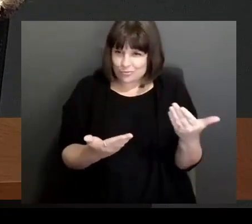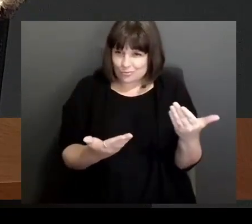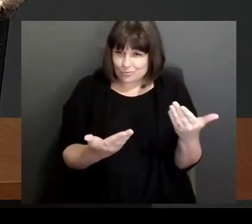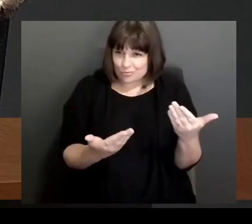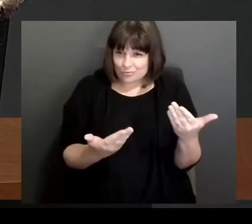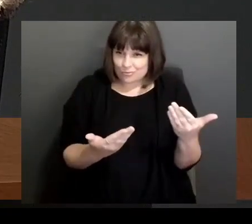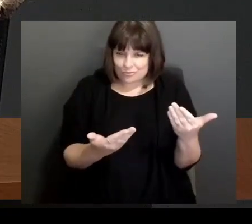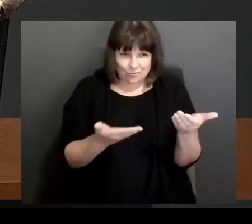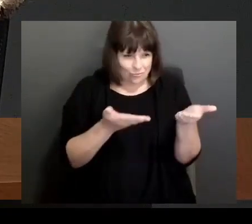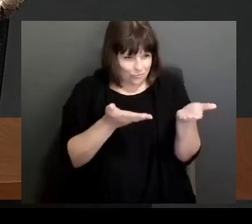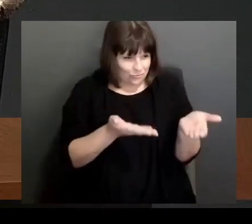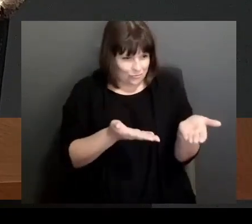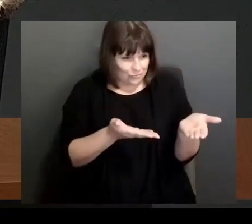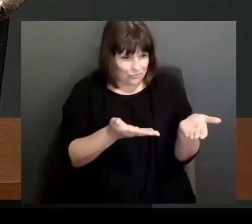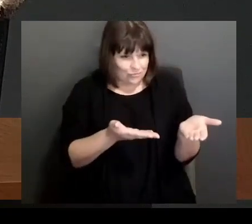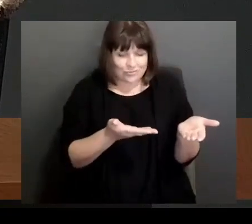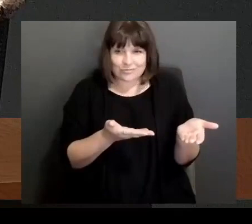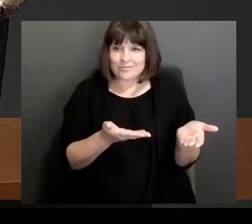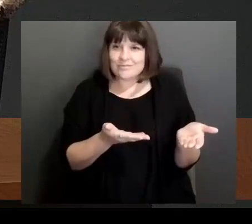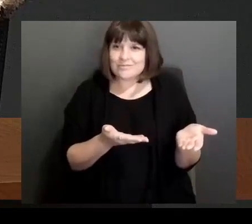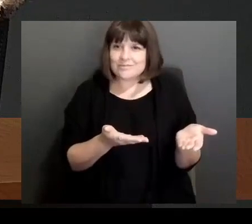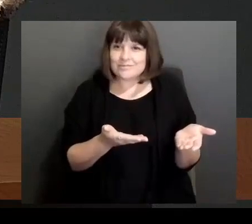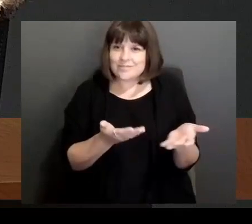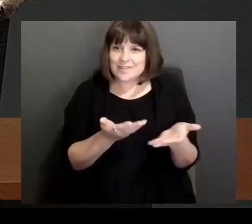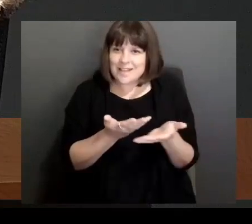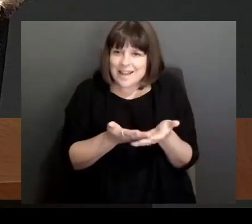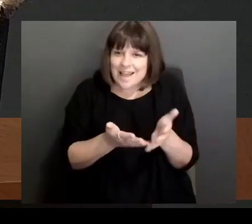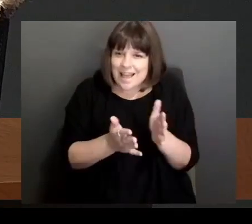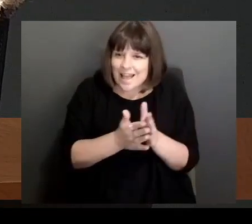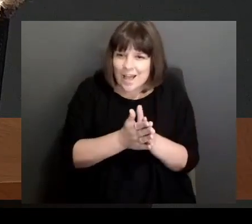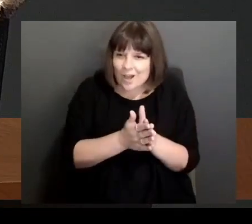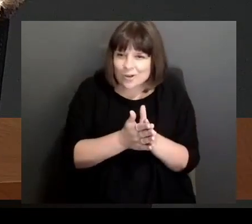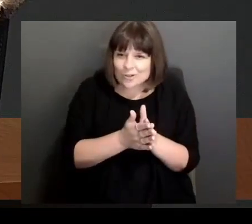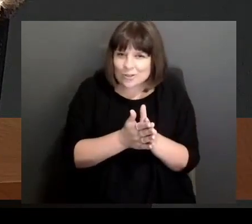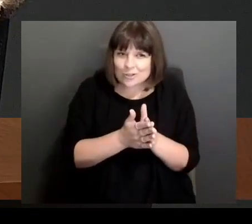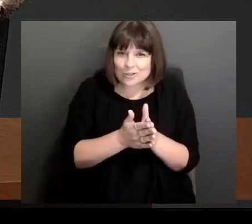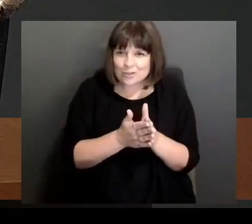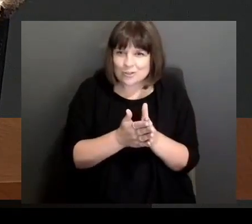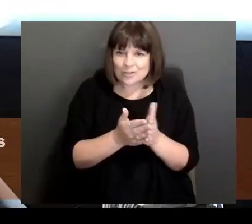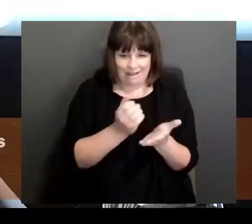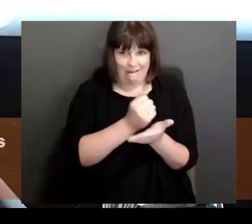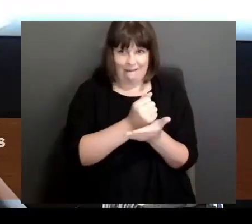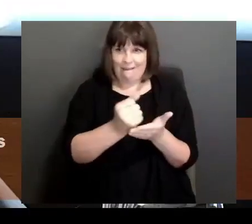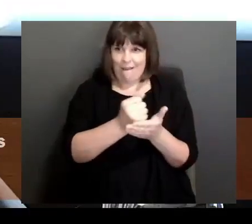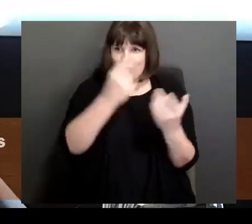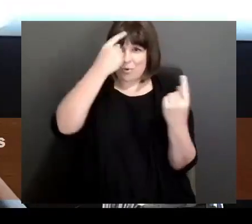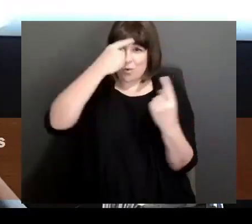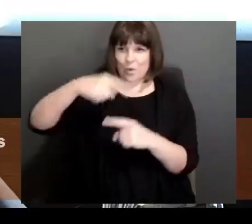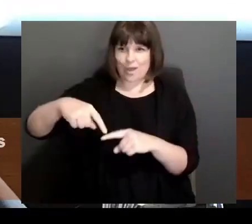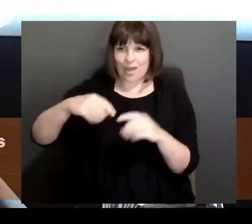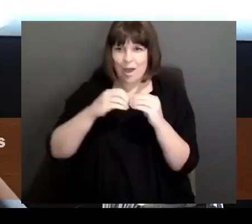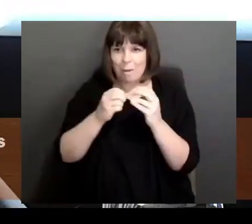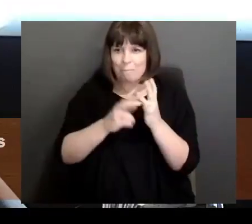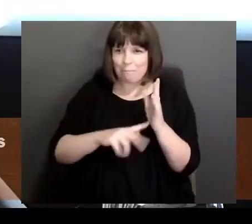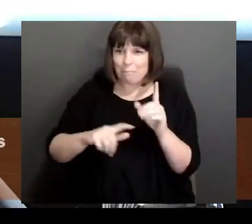those things, and how do you put a bond to them? Thank you. And that's